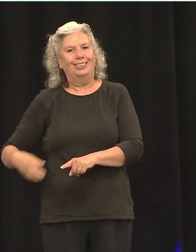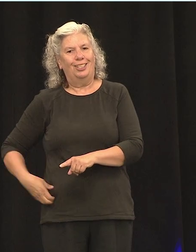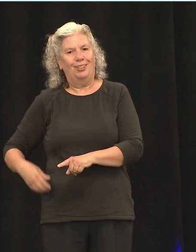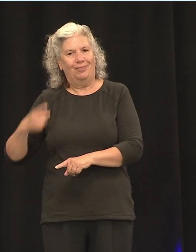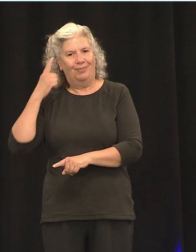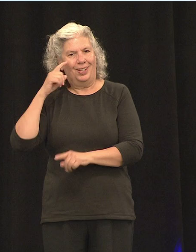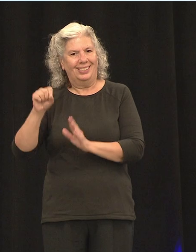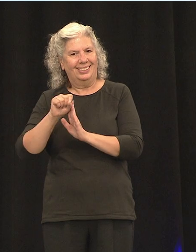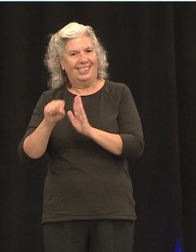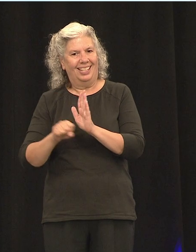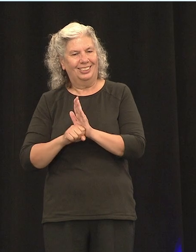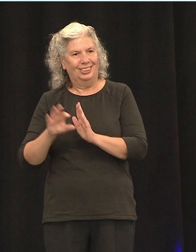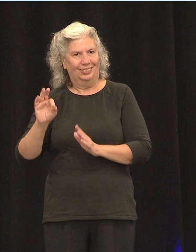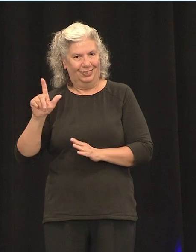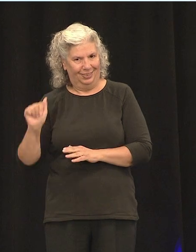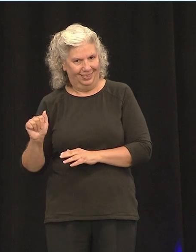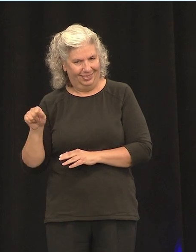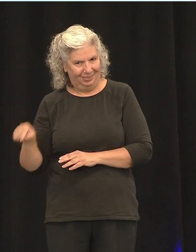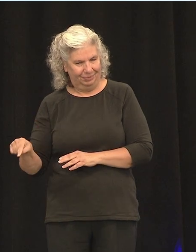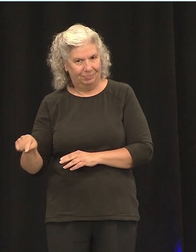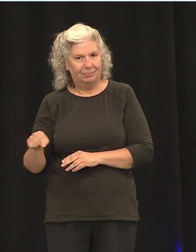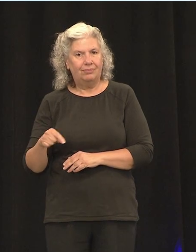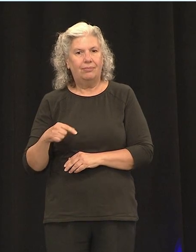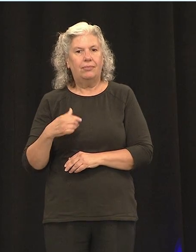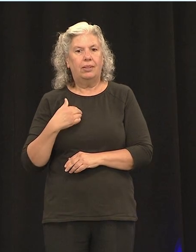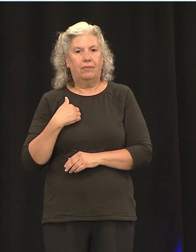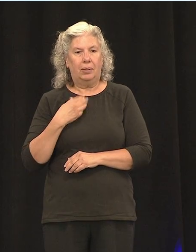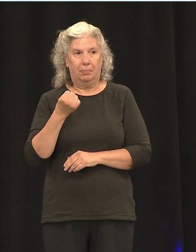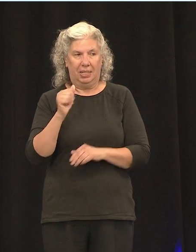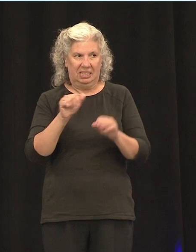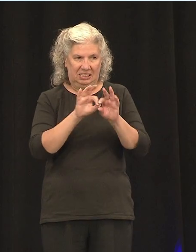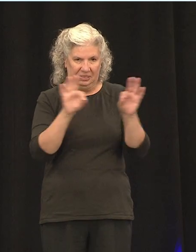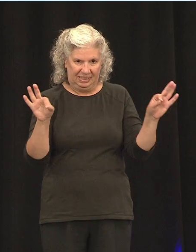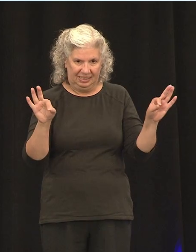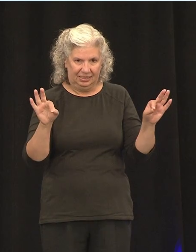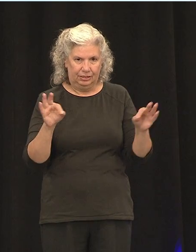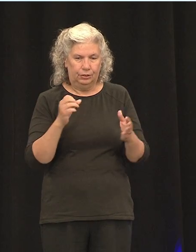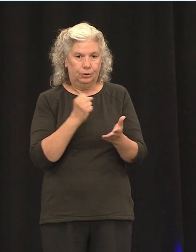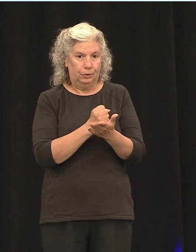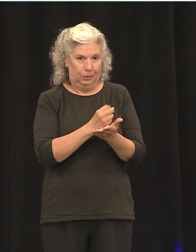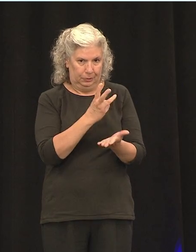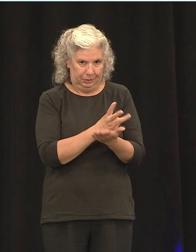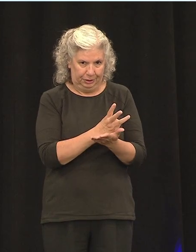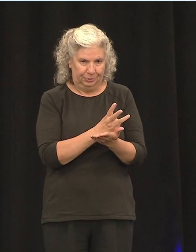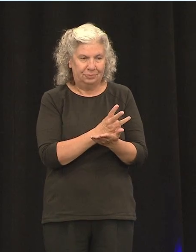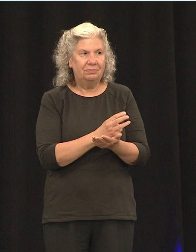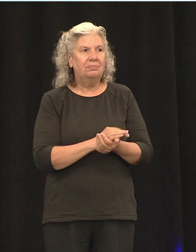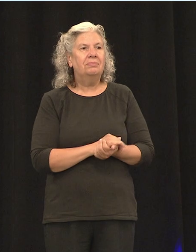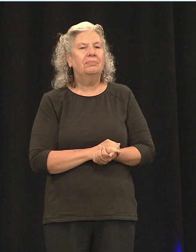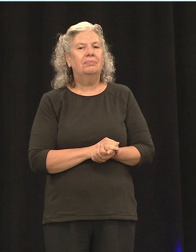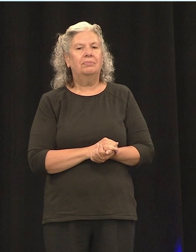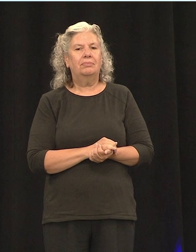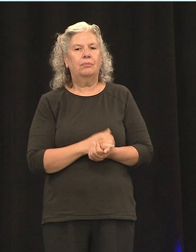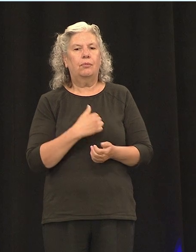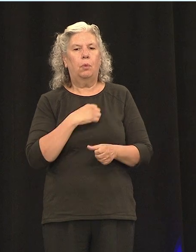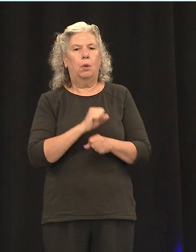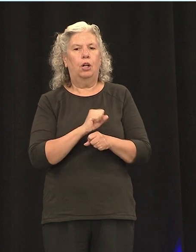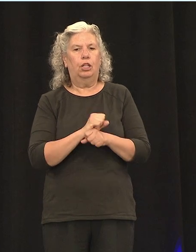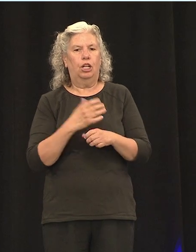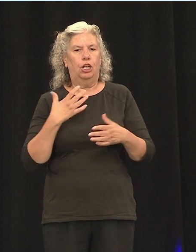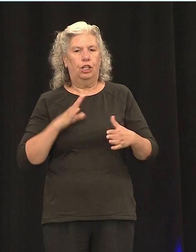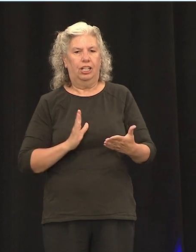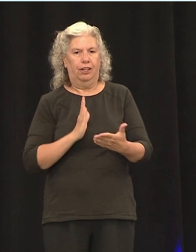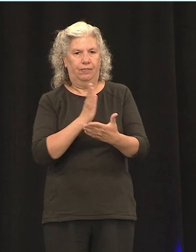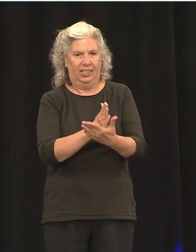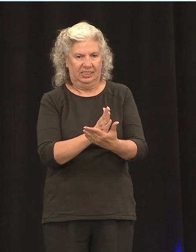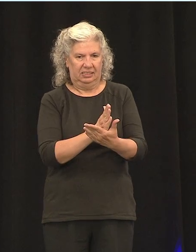have a master's degree in social work, and I've worked in early intervention for 25 years, so